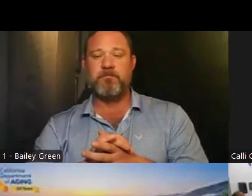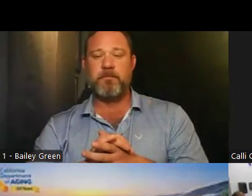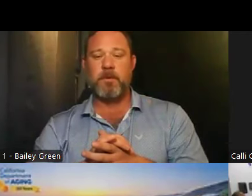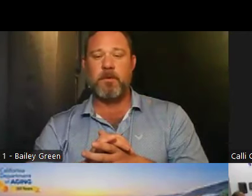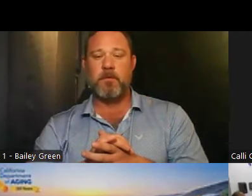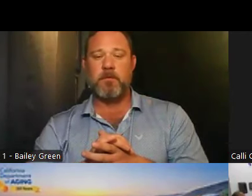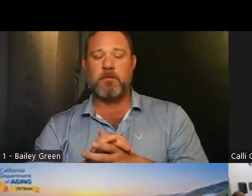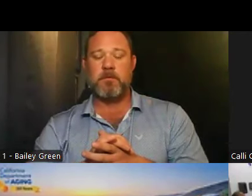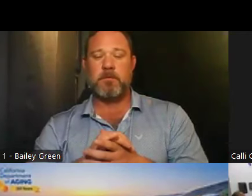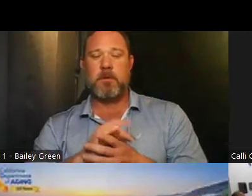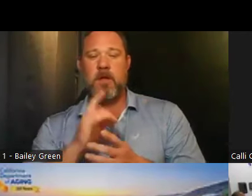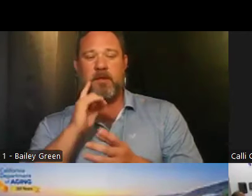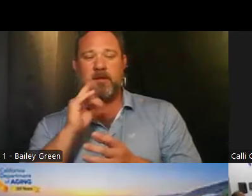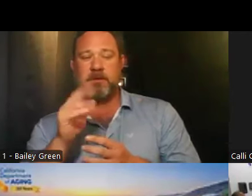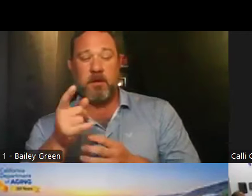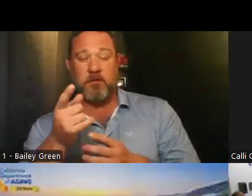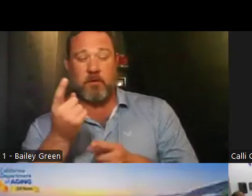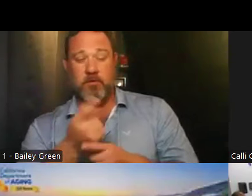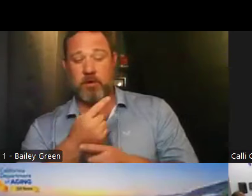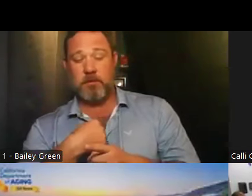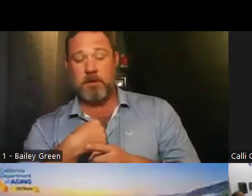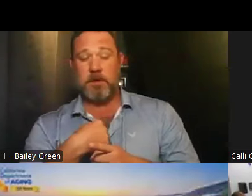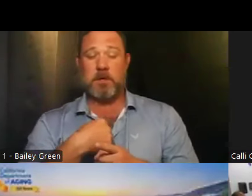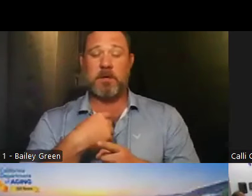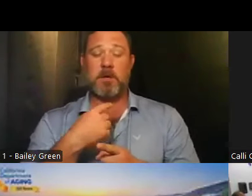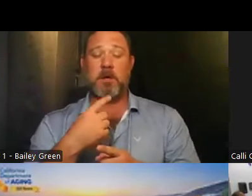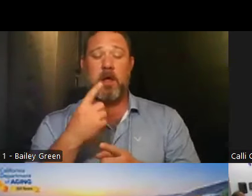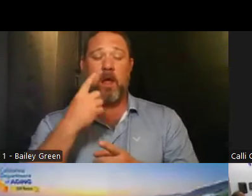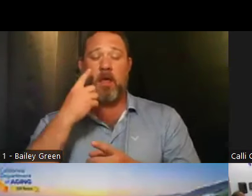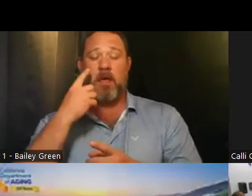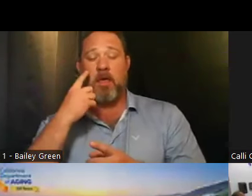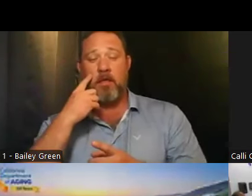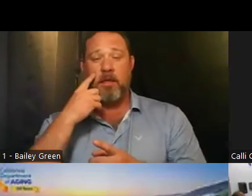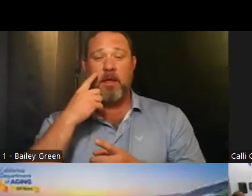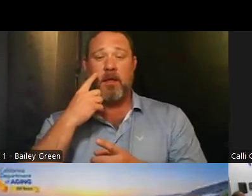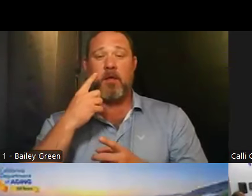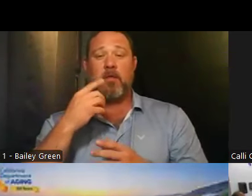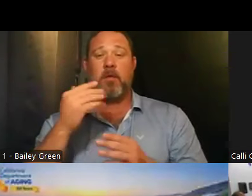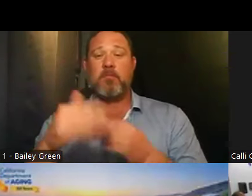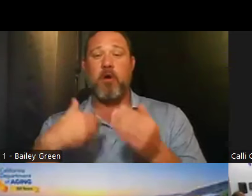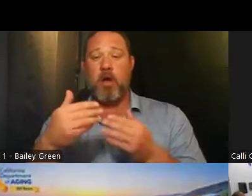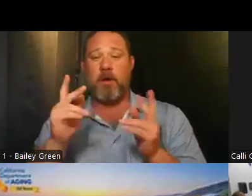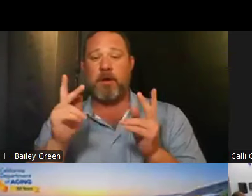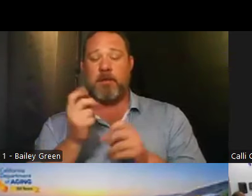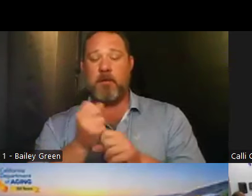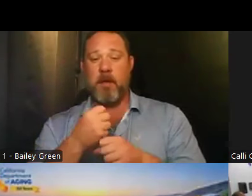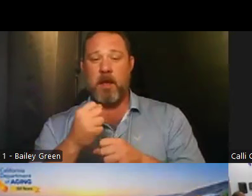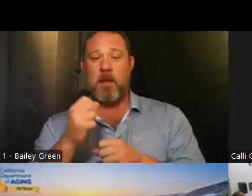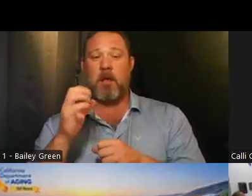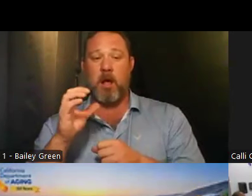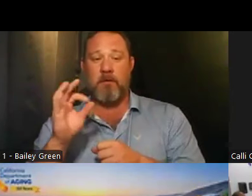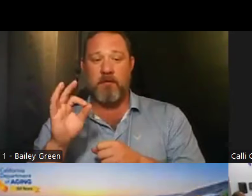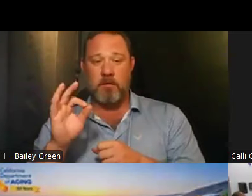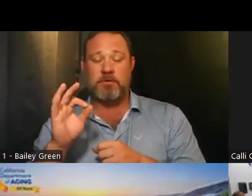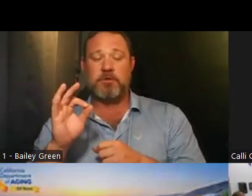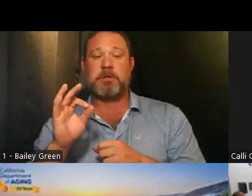I think, Sarah, you correct me, but I think in fact the progress people made in terms of their cognitive function